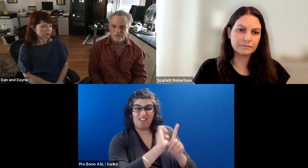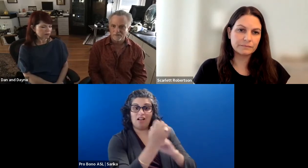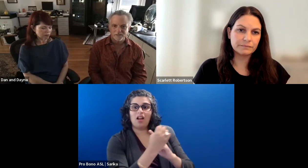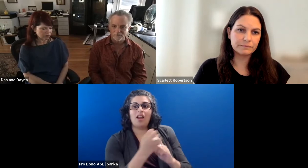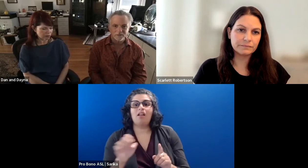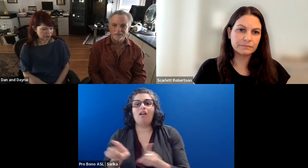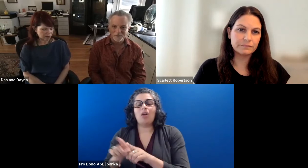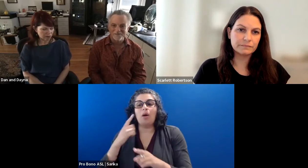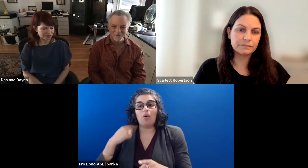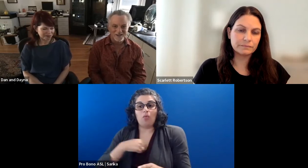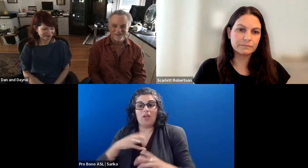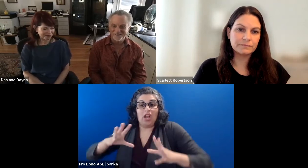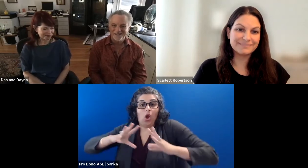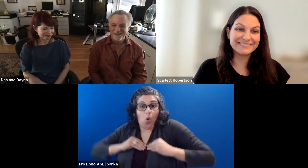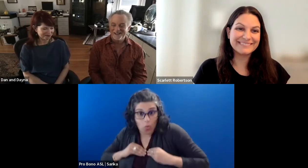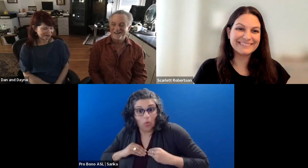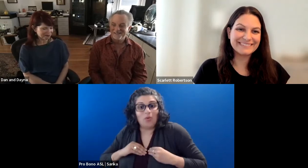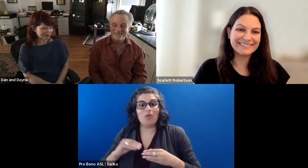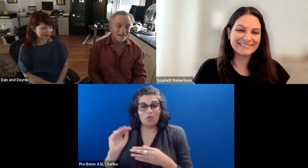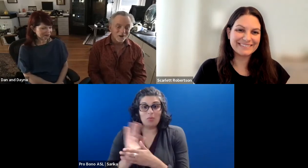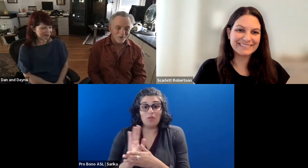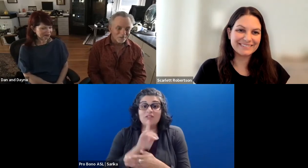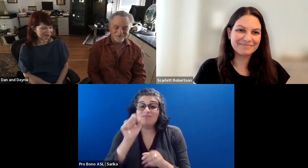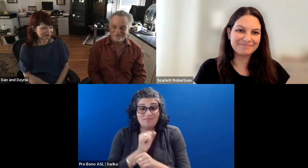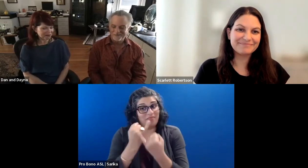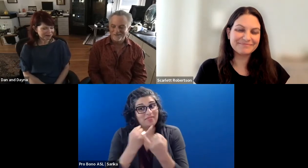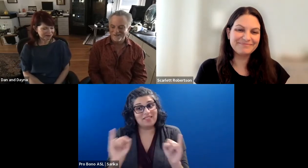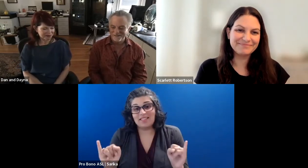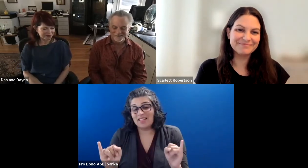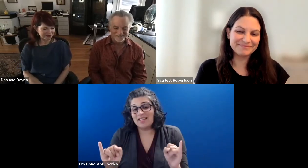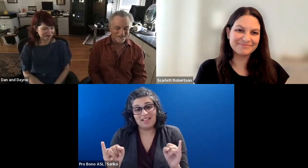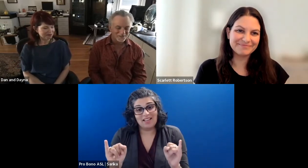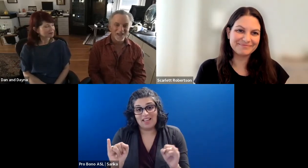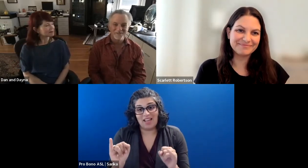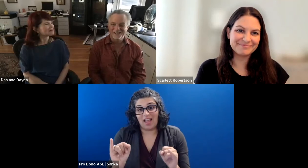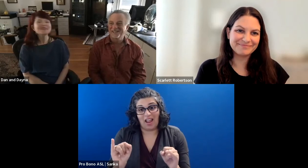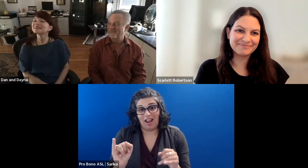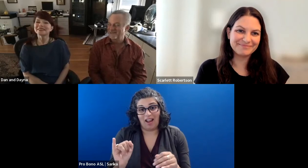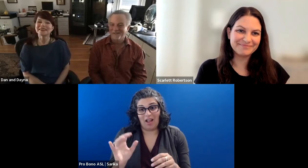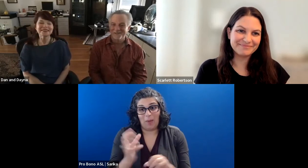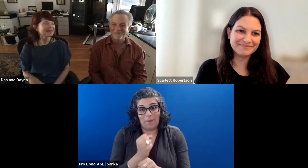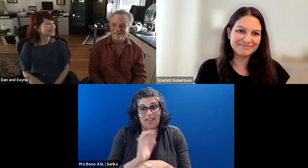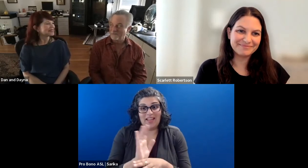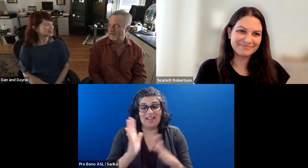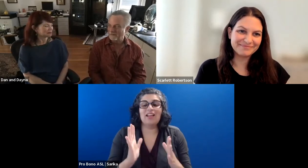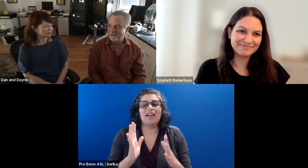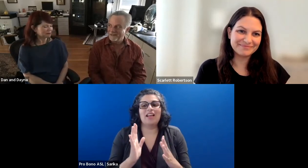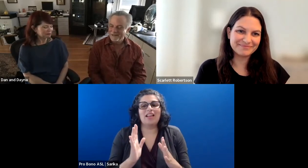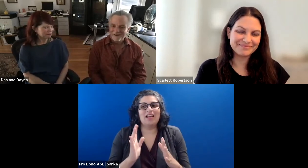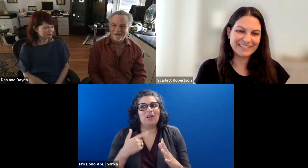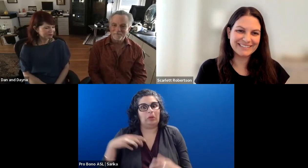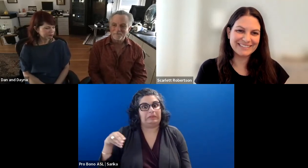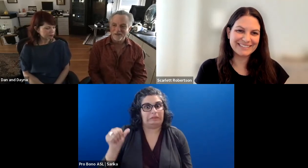movie ourselves as real independent filmmakers, staked our own life savings into it. I don't advise that for